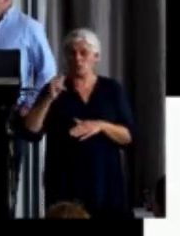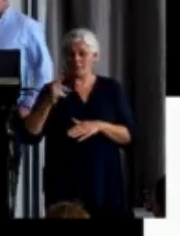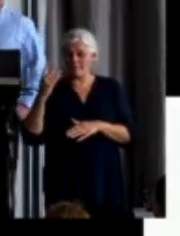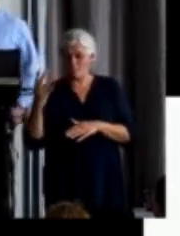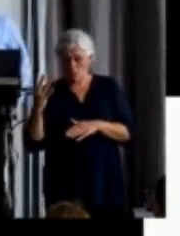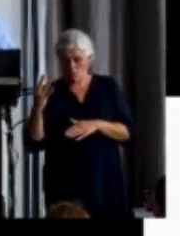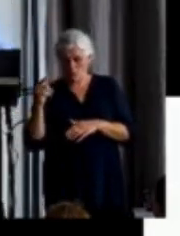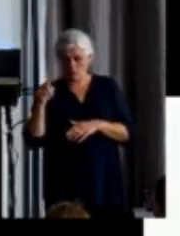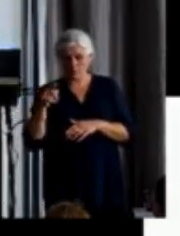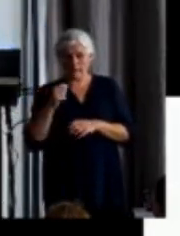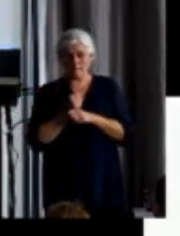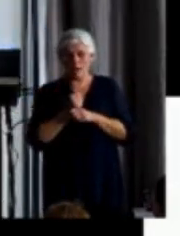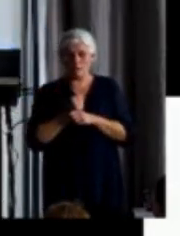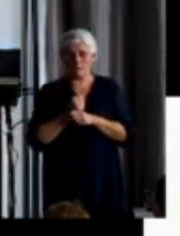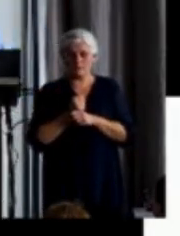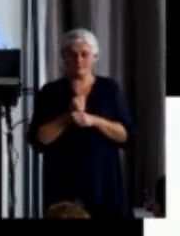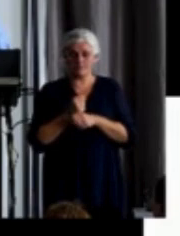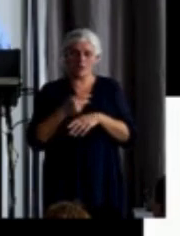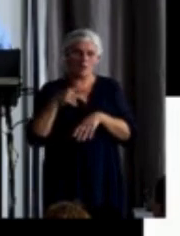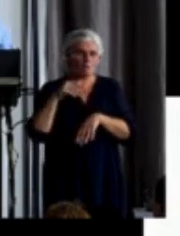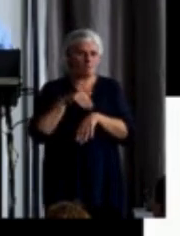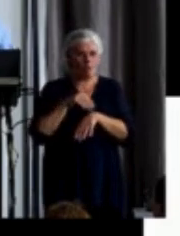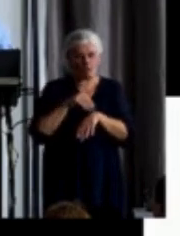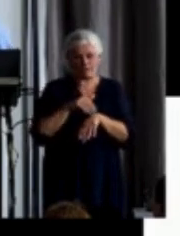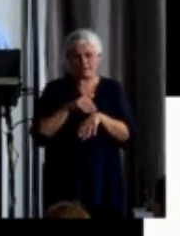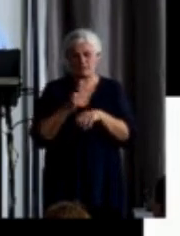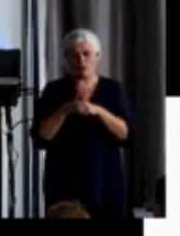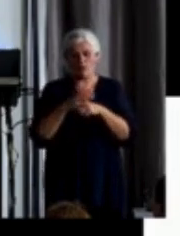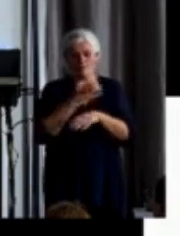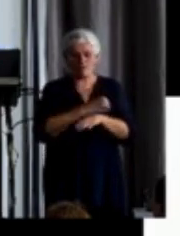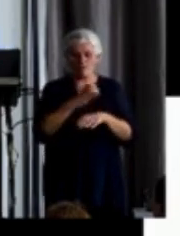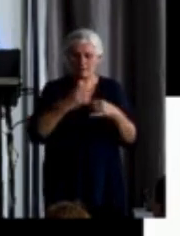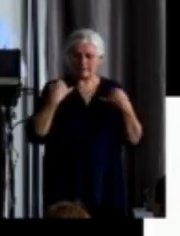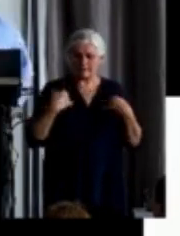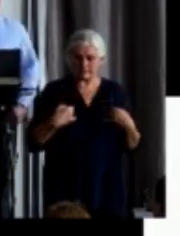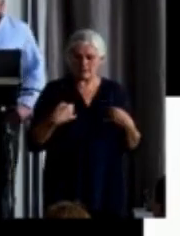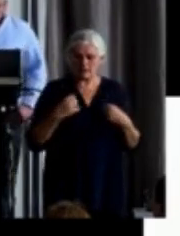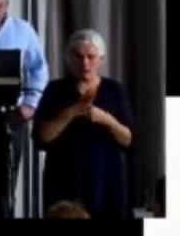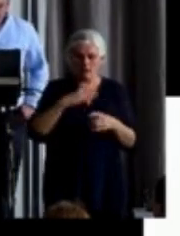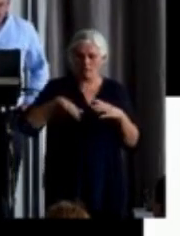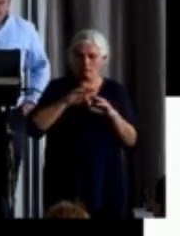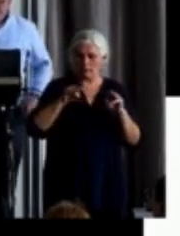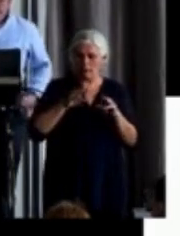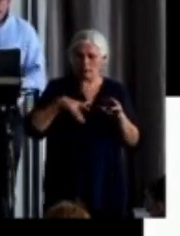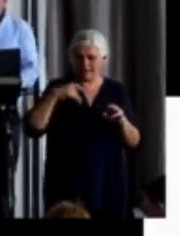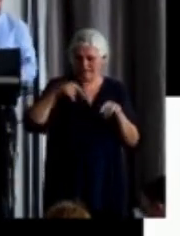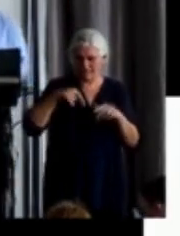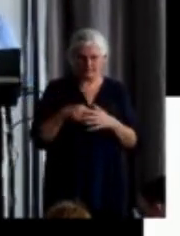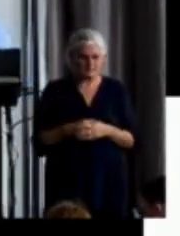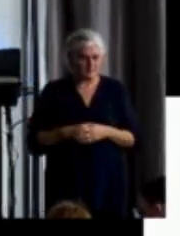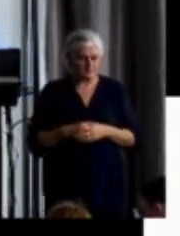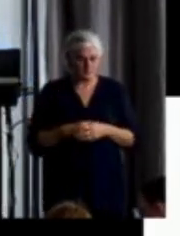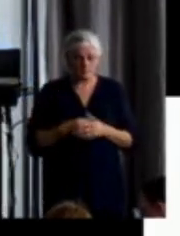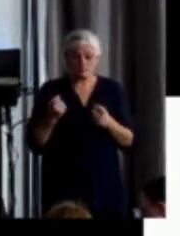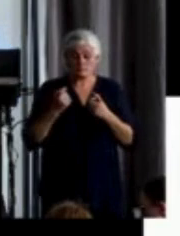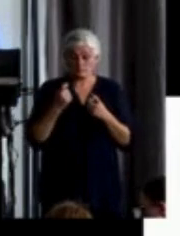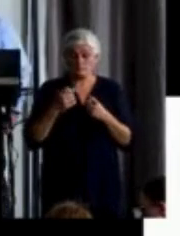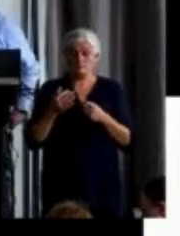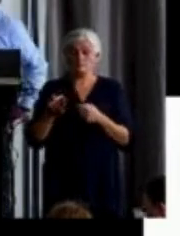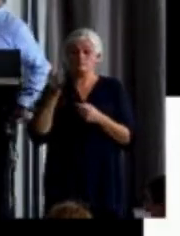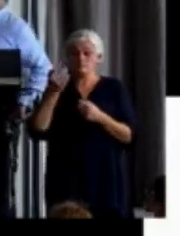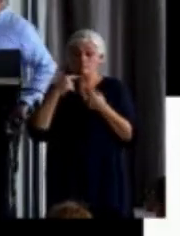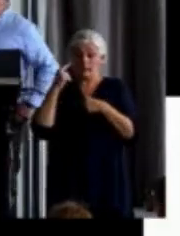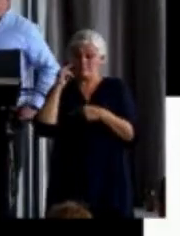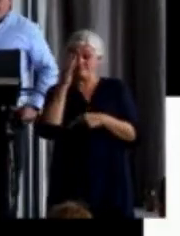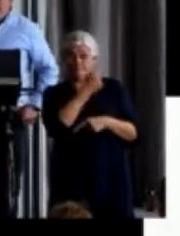about the burden of chronic disease on the population. So even when we